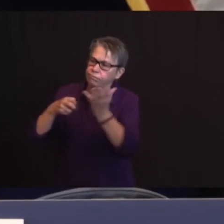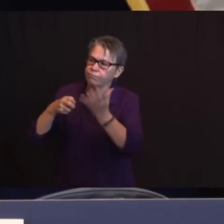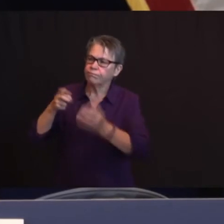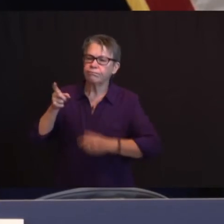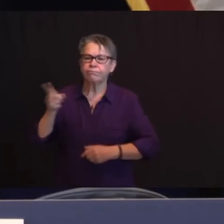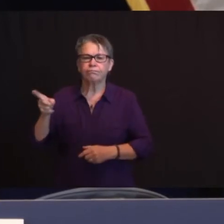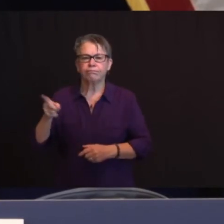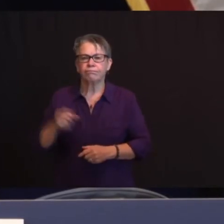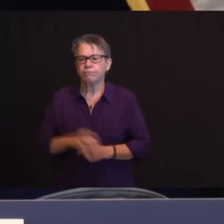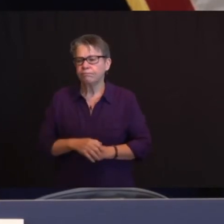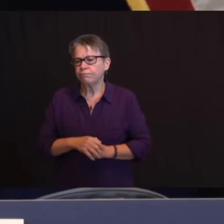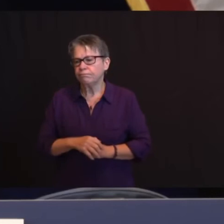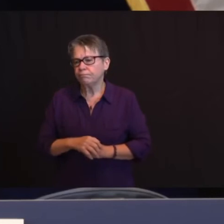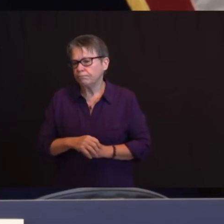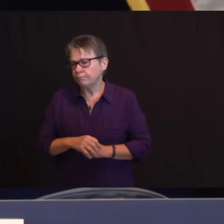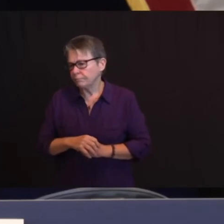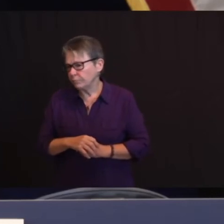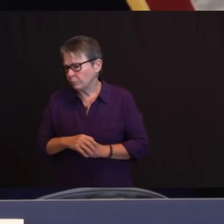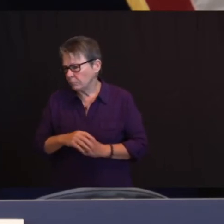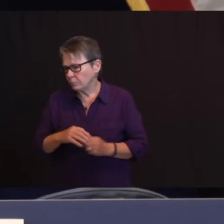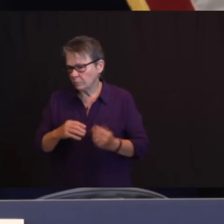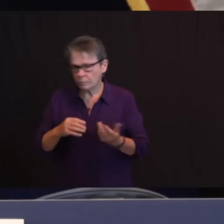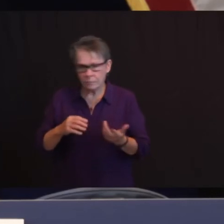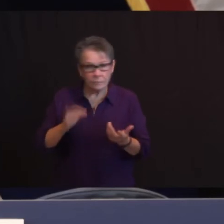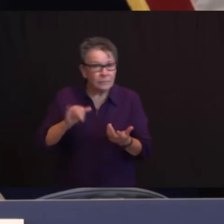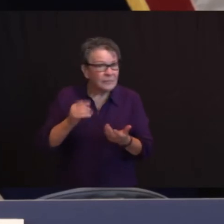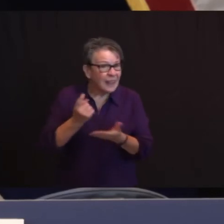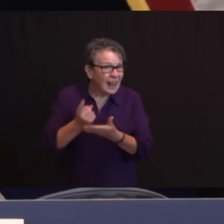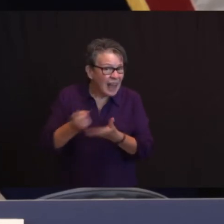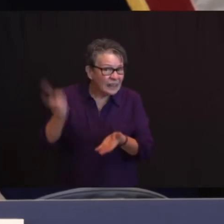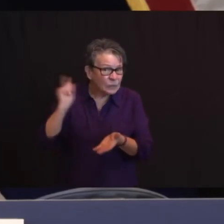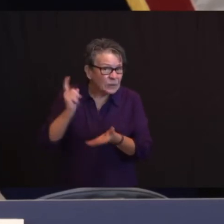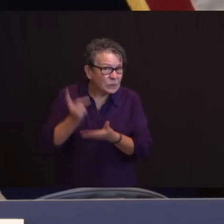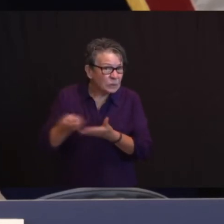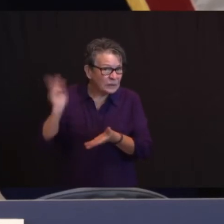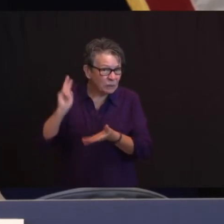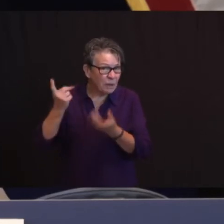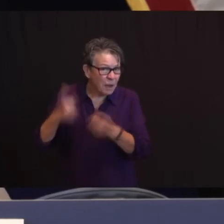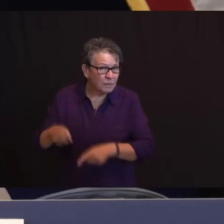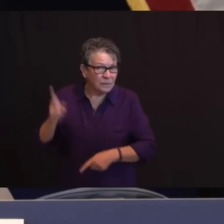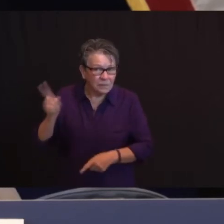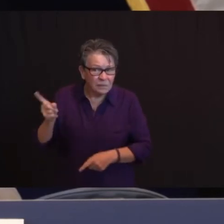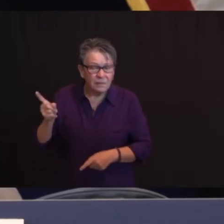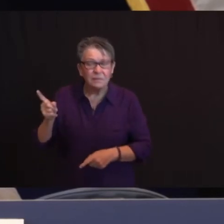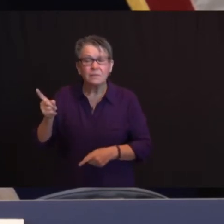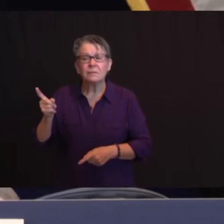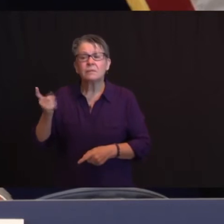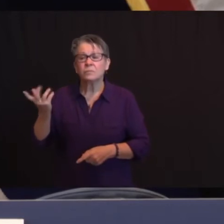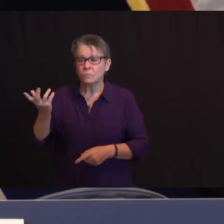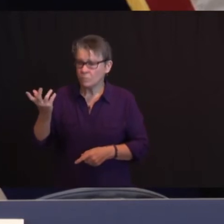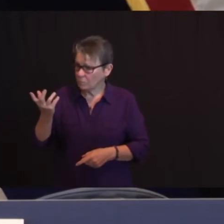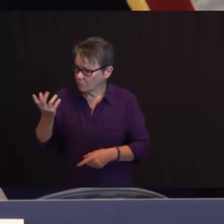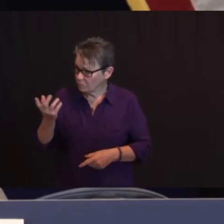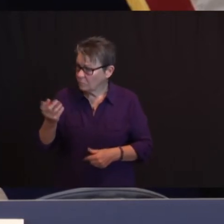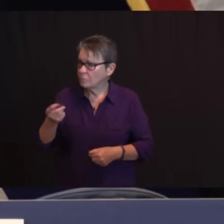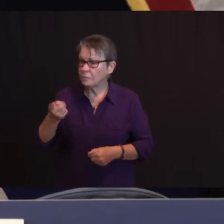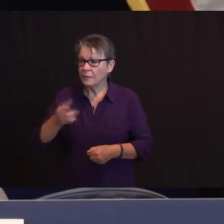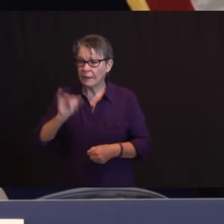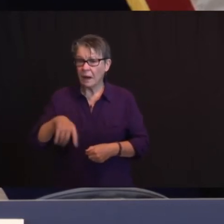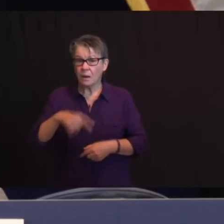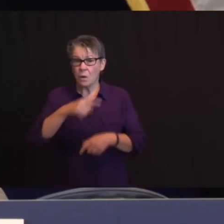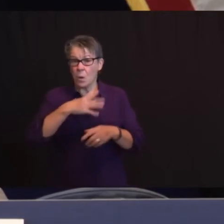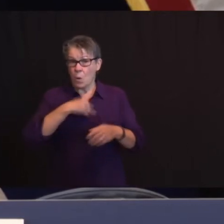dates dating back a week or 2. To your point about the White House VTC, we do have a call with FEMA Region 2 this